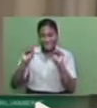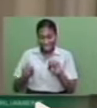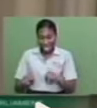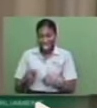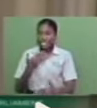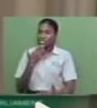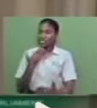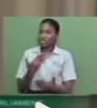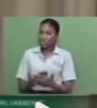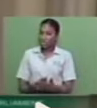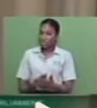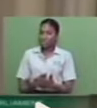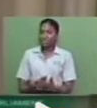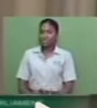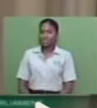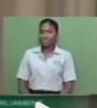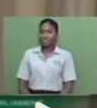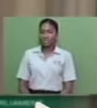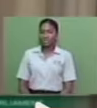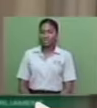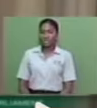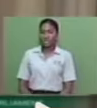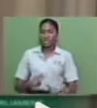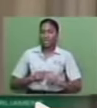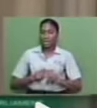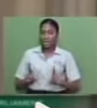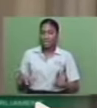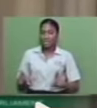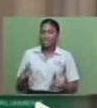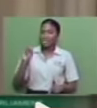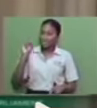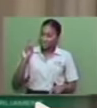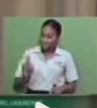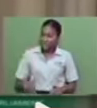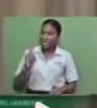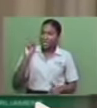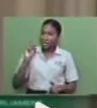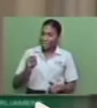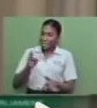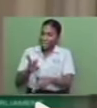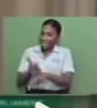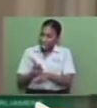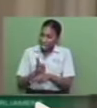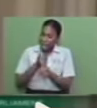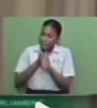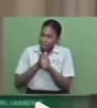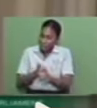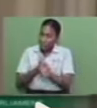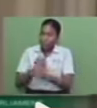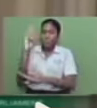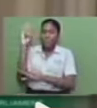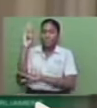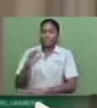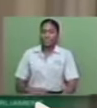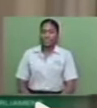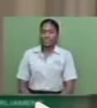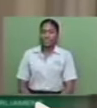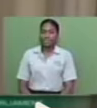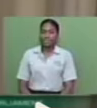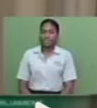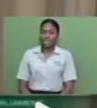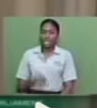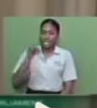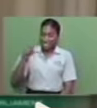security. But there must be implementation. I mentioned before that part of the problem of the PNM, this